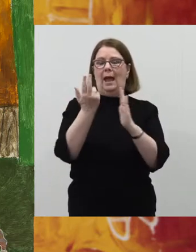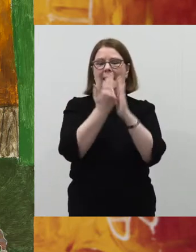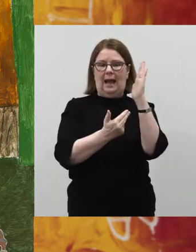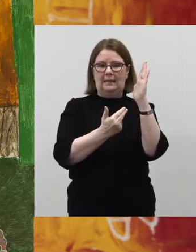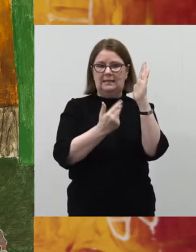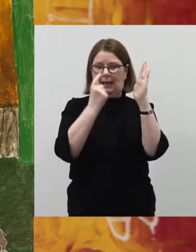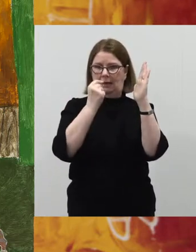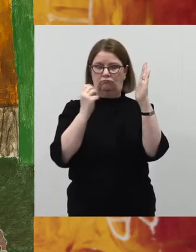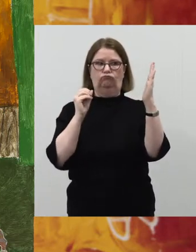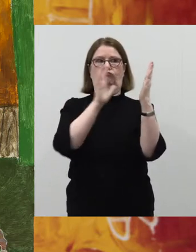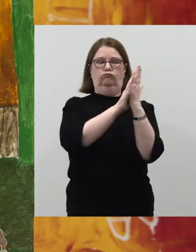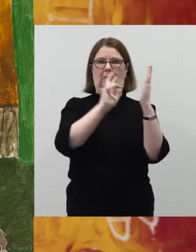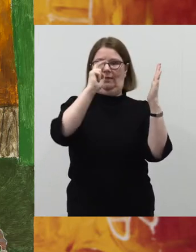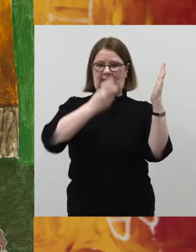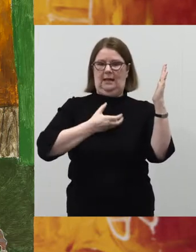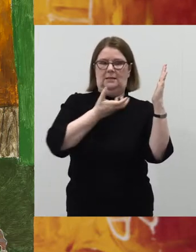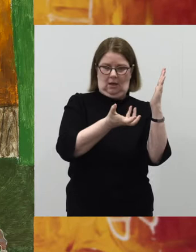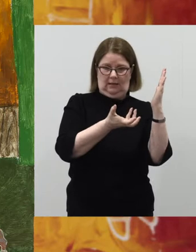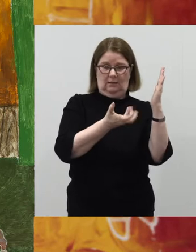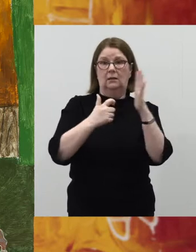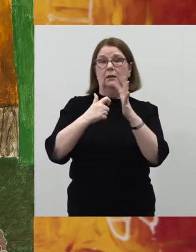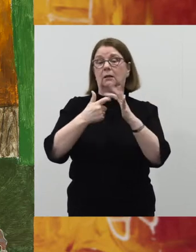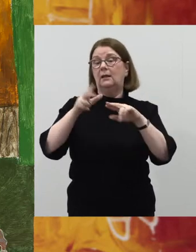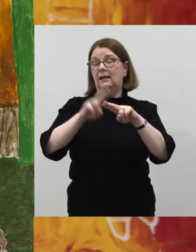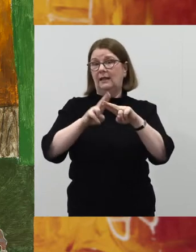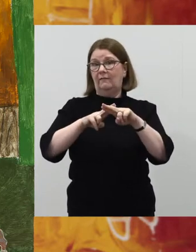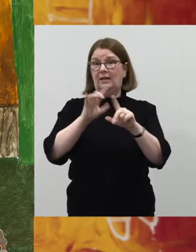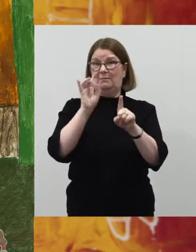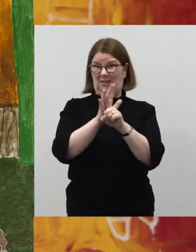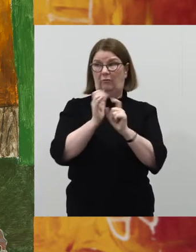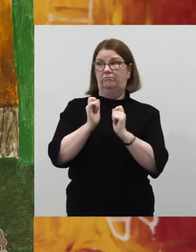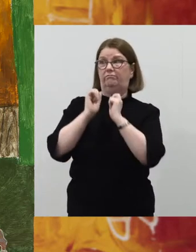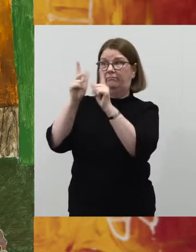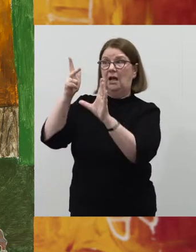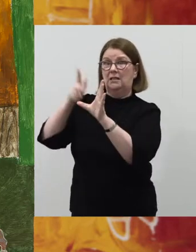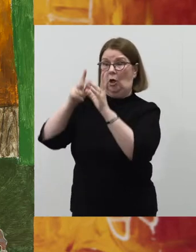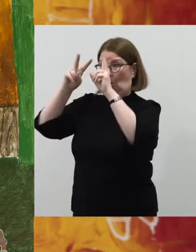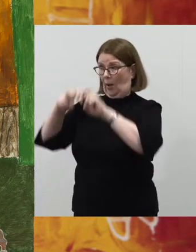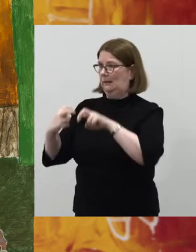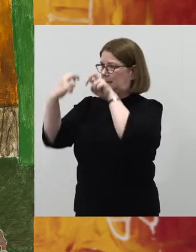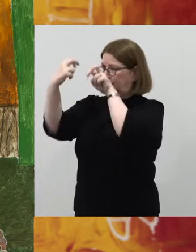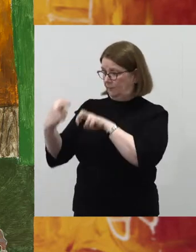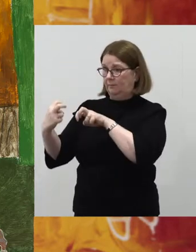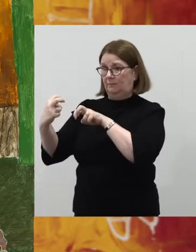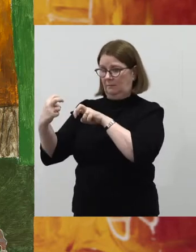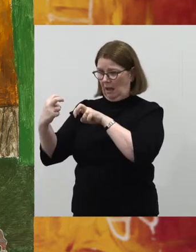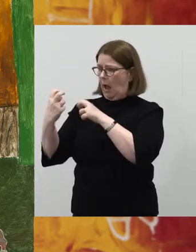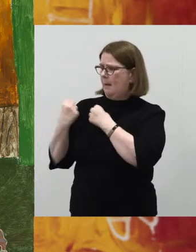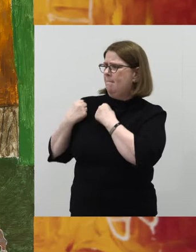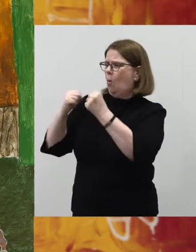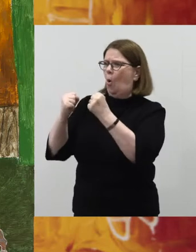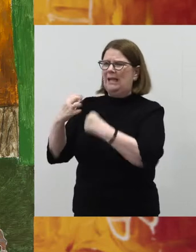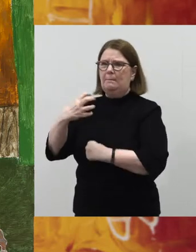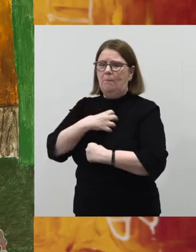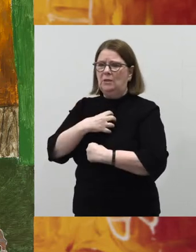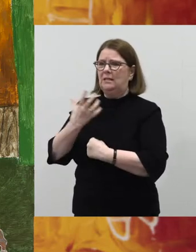a period from 1975 to 1980, provides one way in which artists engage their dark side. Kiff